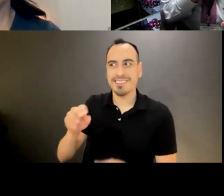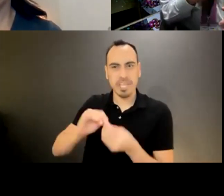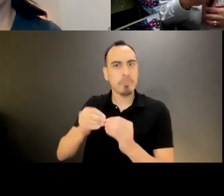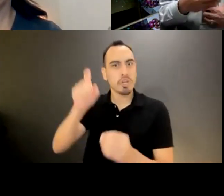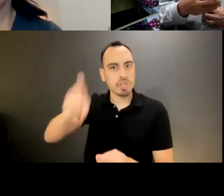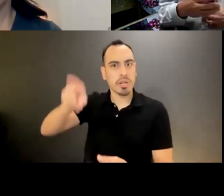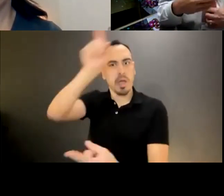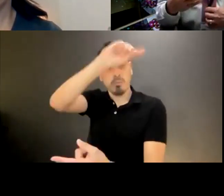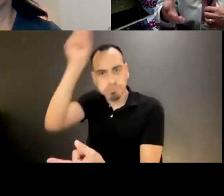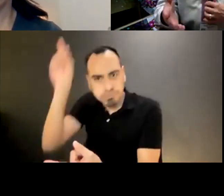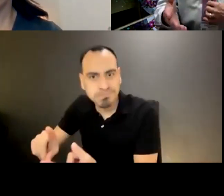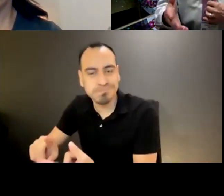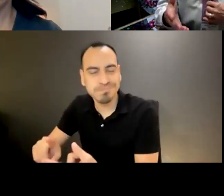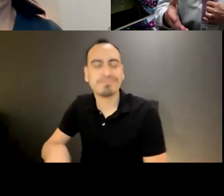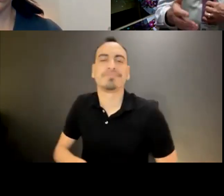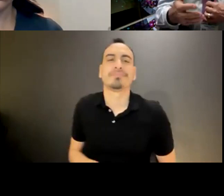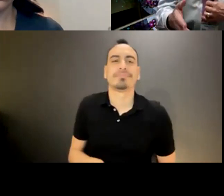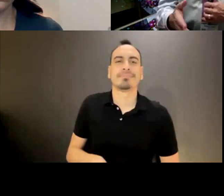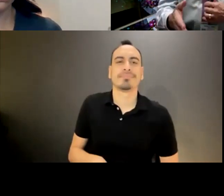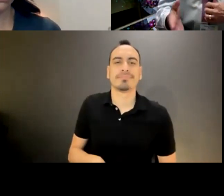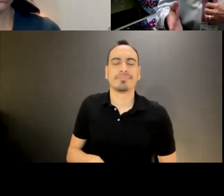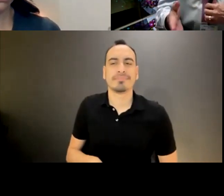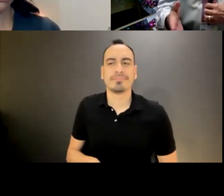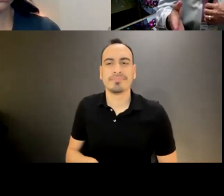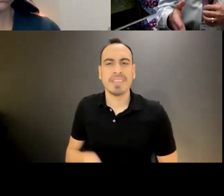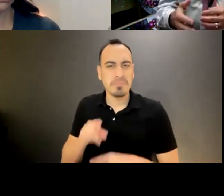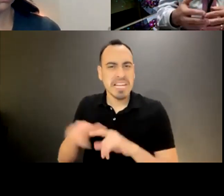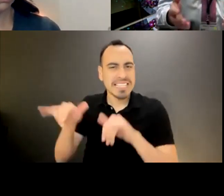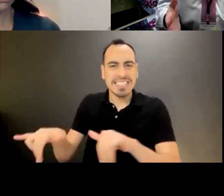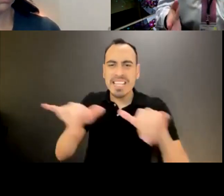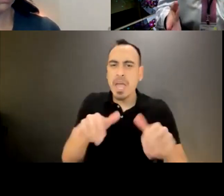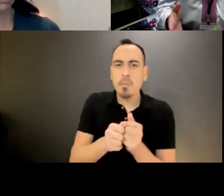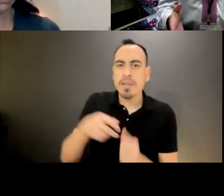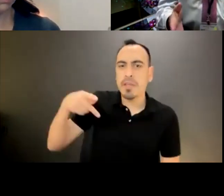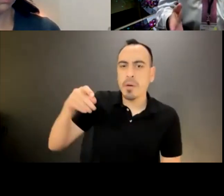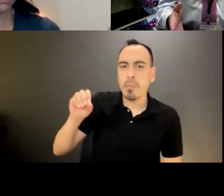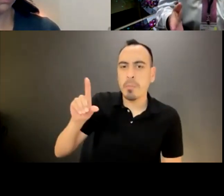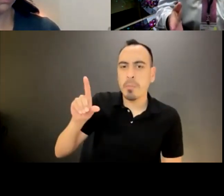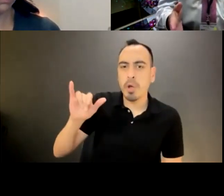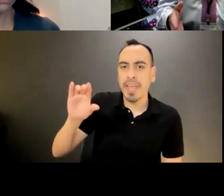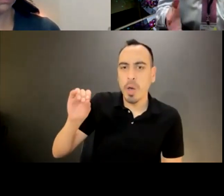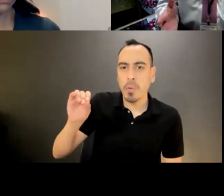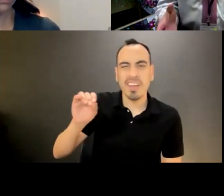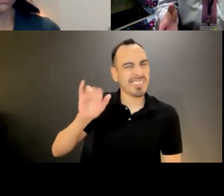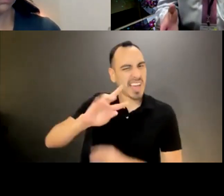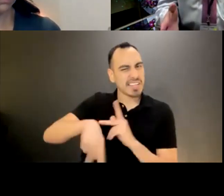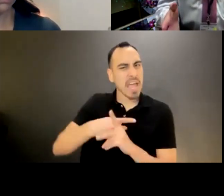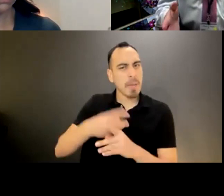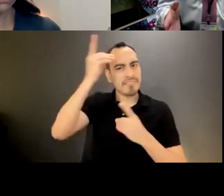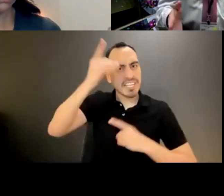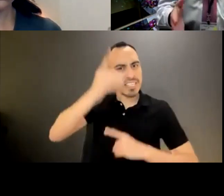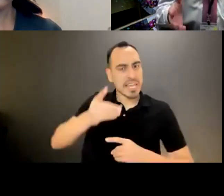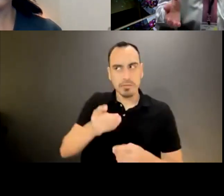for older folks were present when we were kids, they're gone now, or pretty